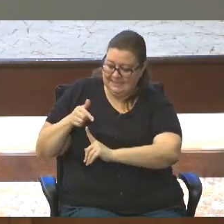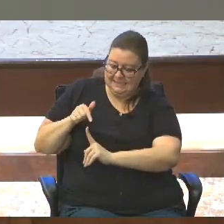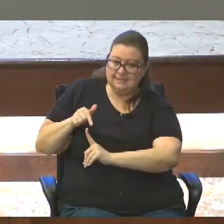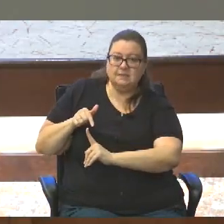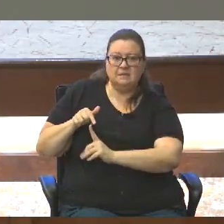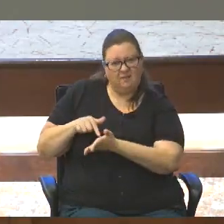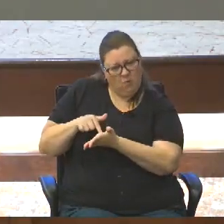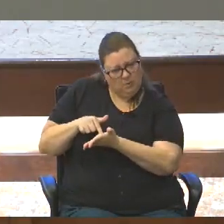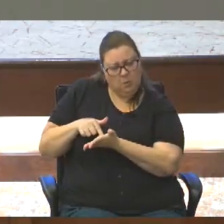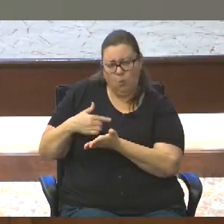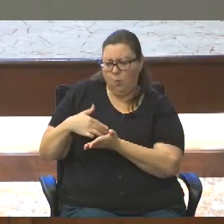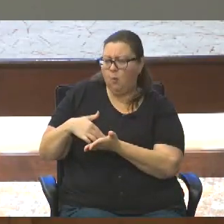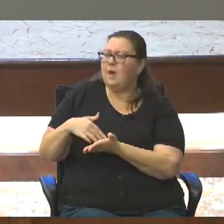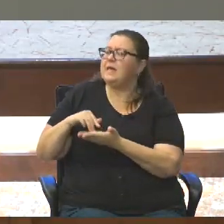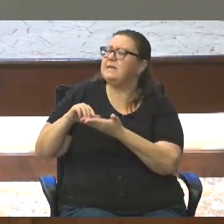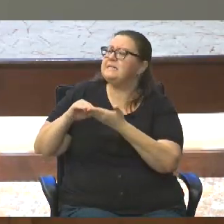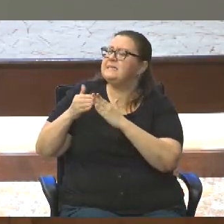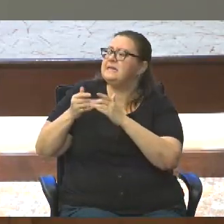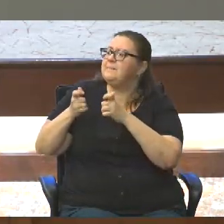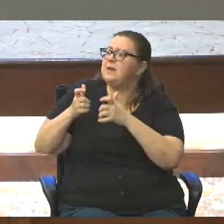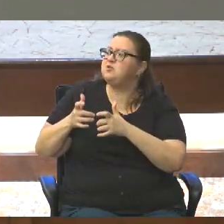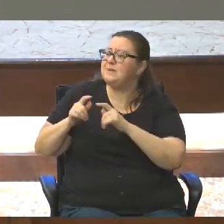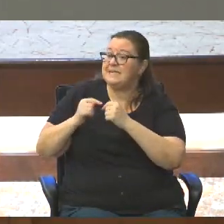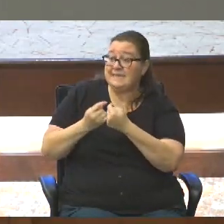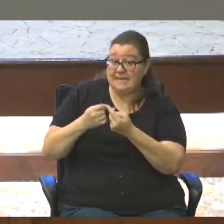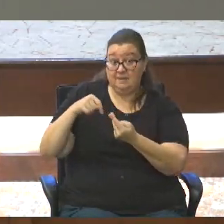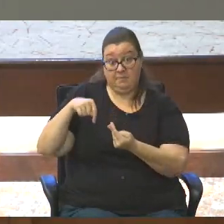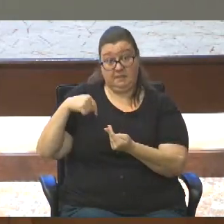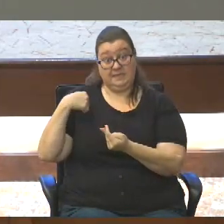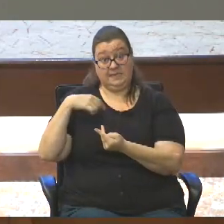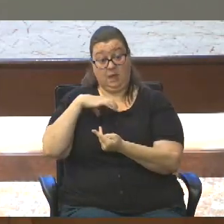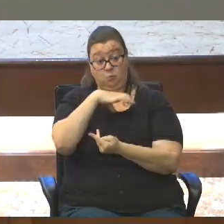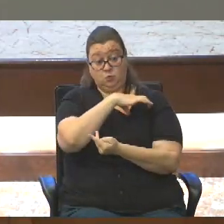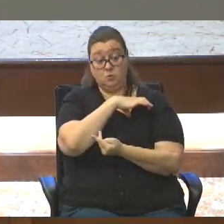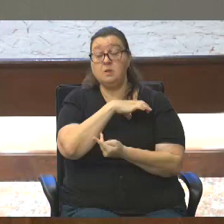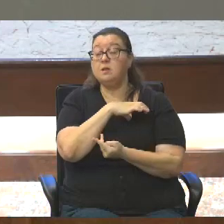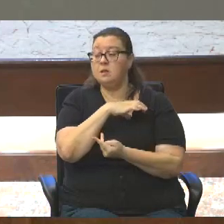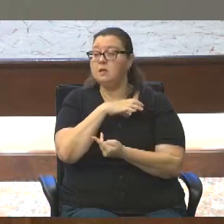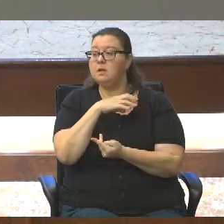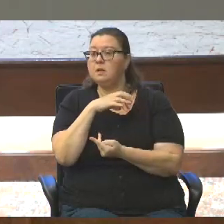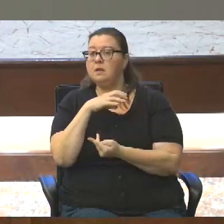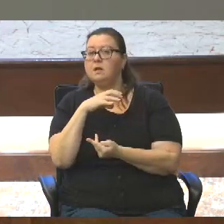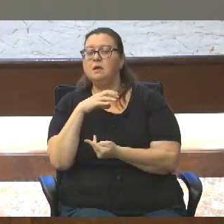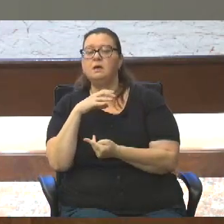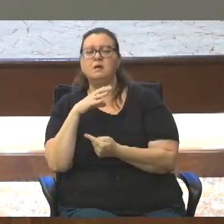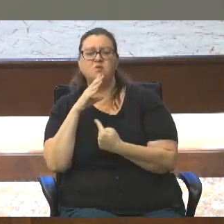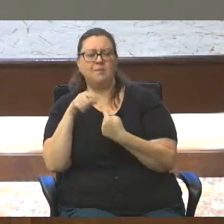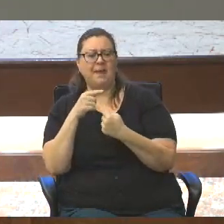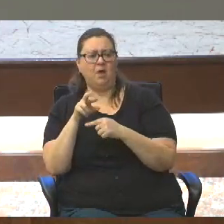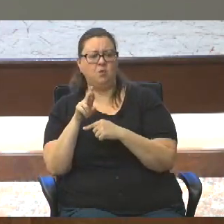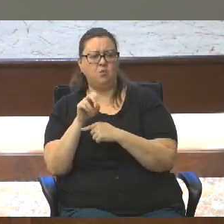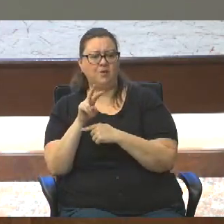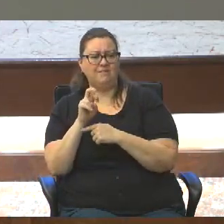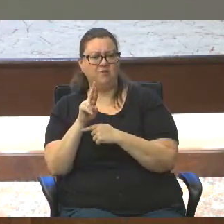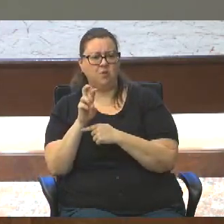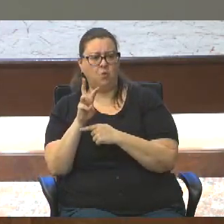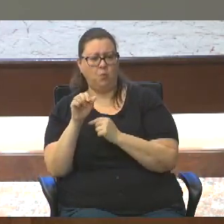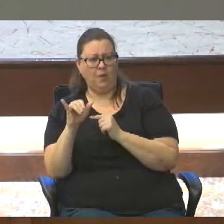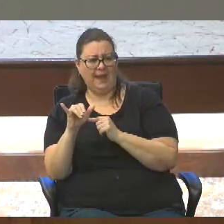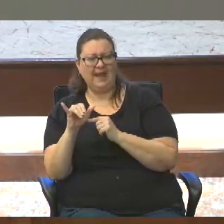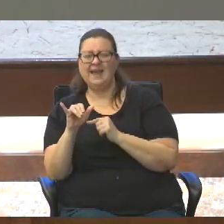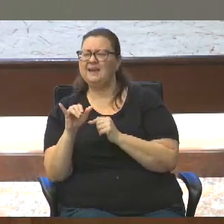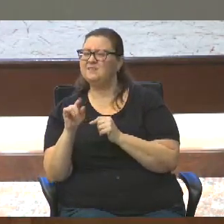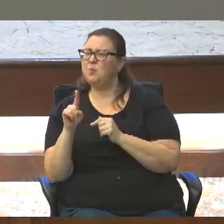this city management team and this council. And the informal report on Riverway, which is almost 1,900